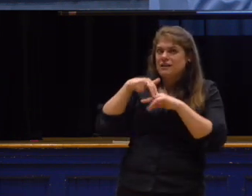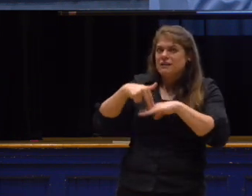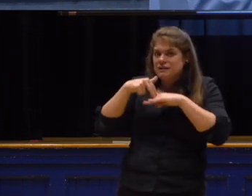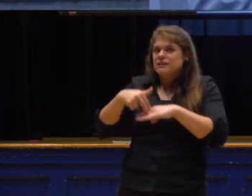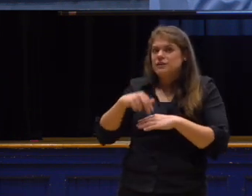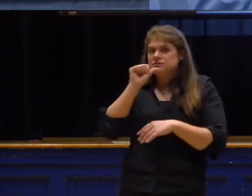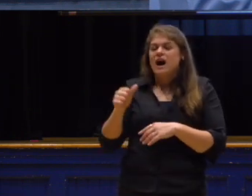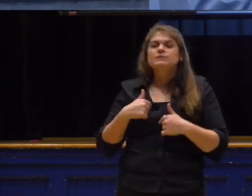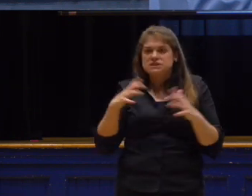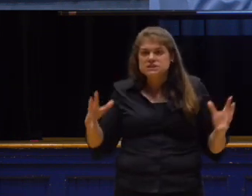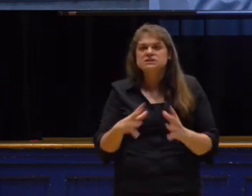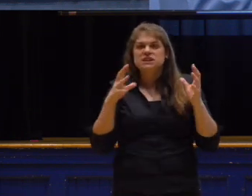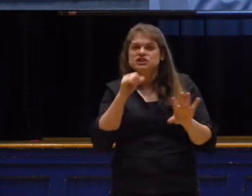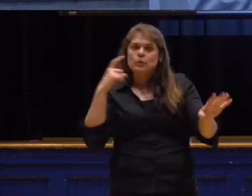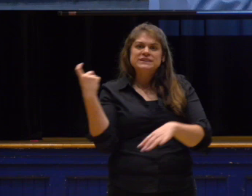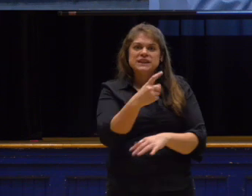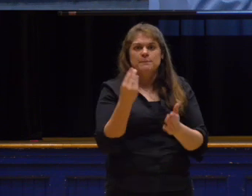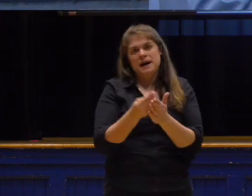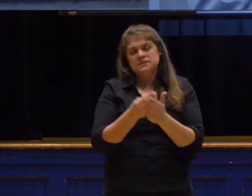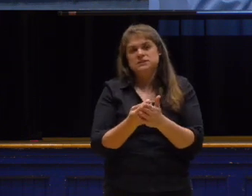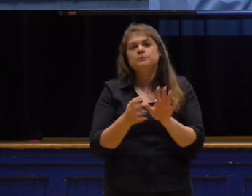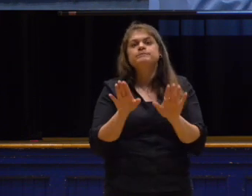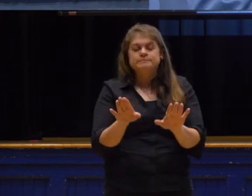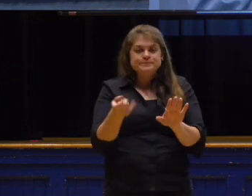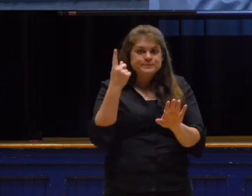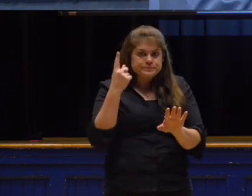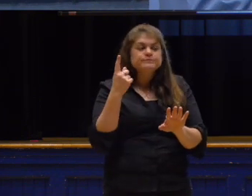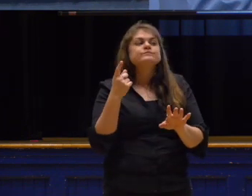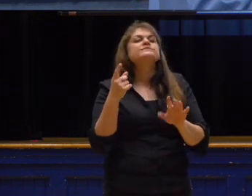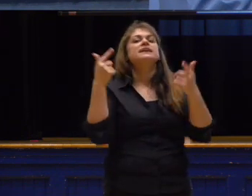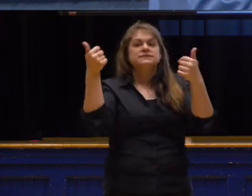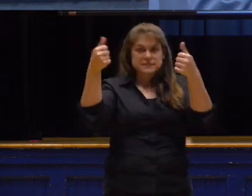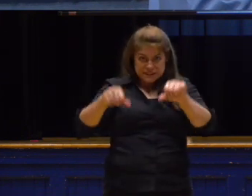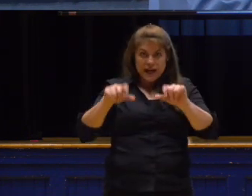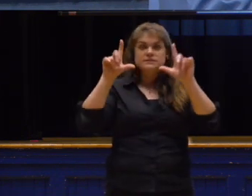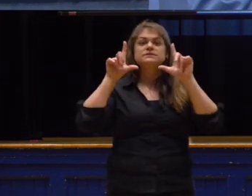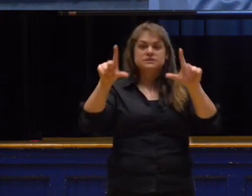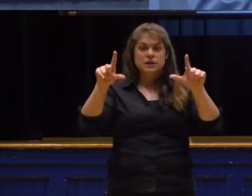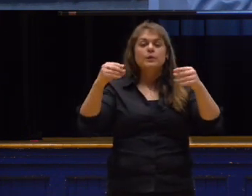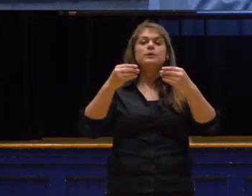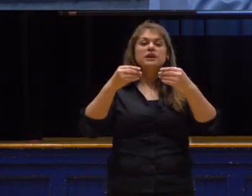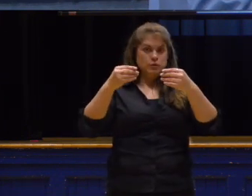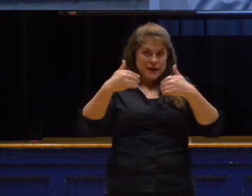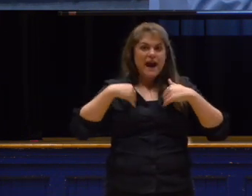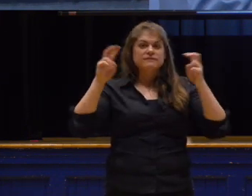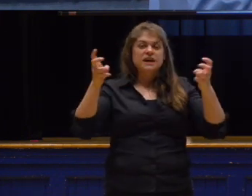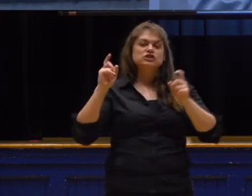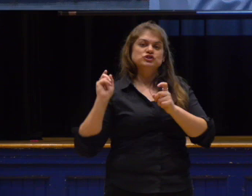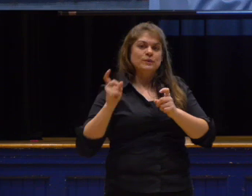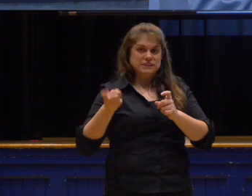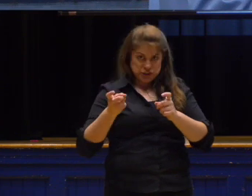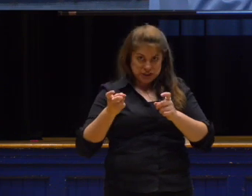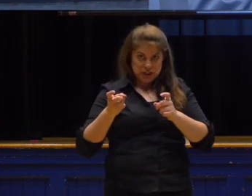there. And I can't say that anymore, don't give the people the money. There is, on the signs that we are putting out, a